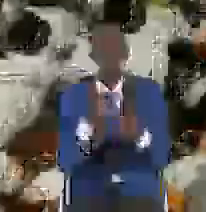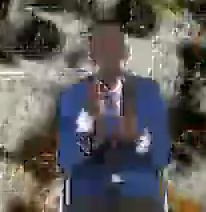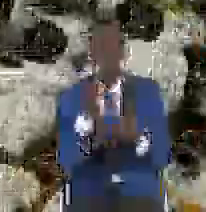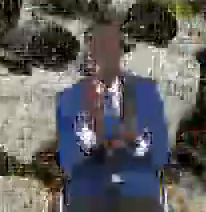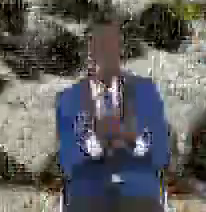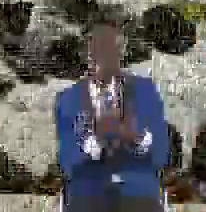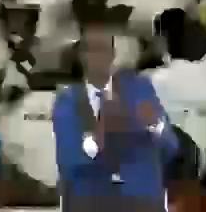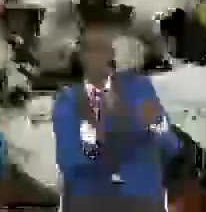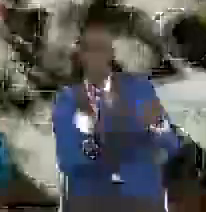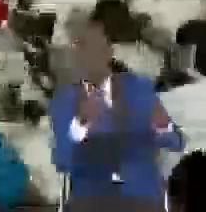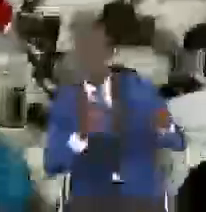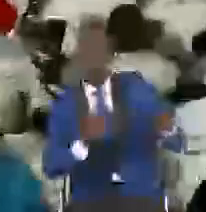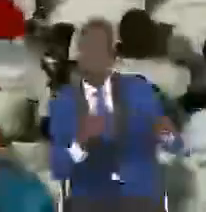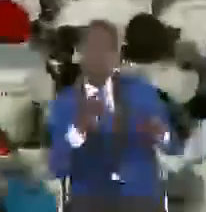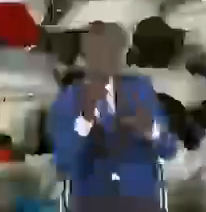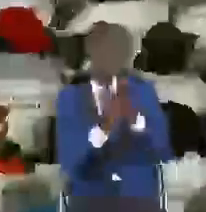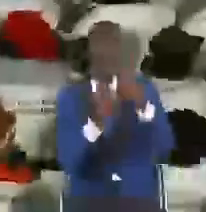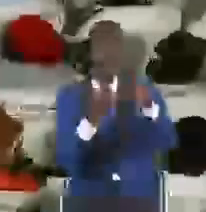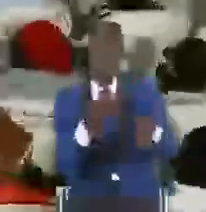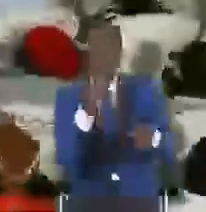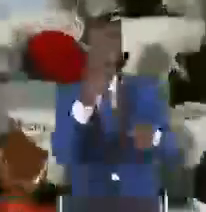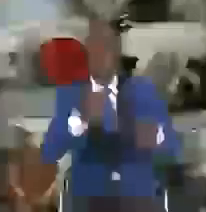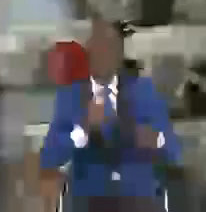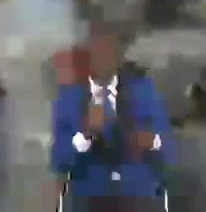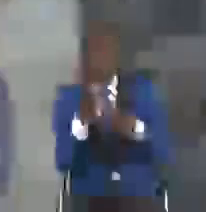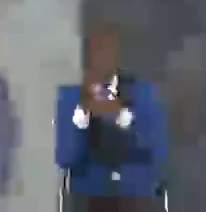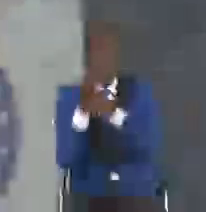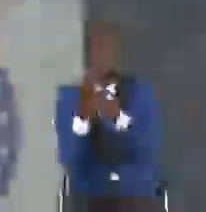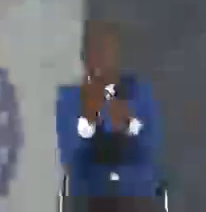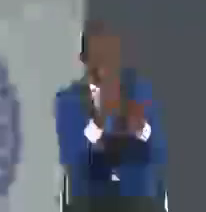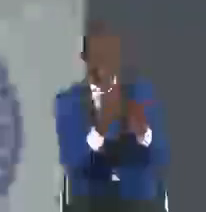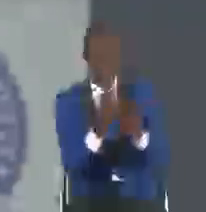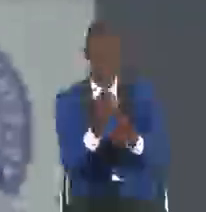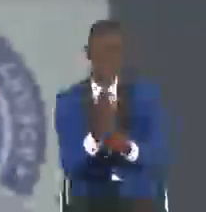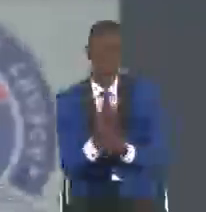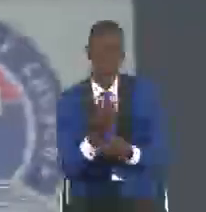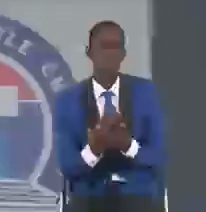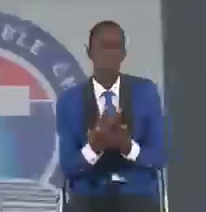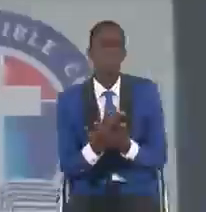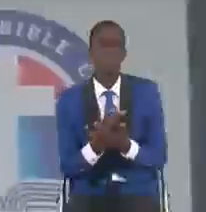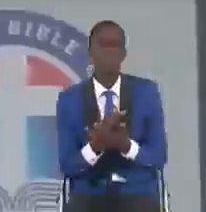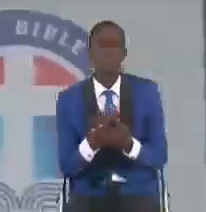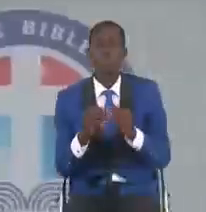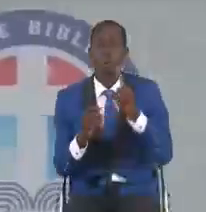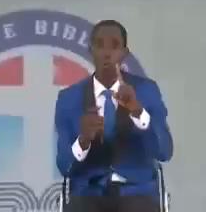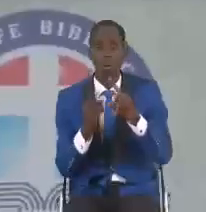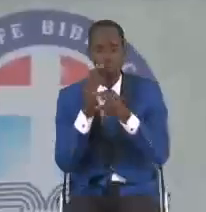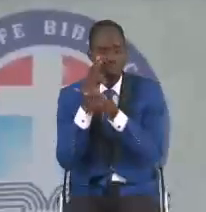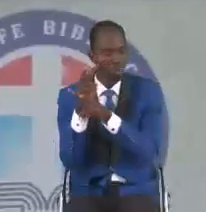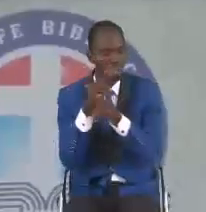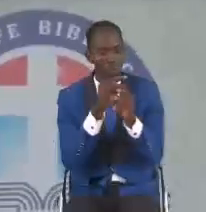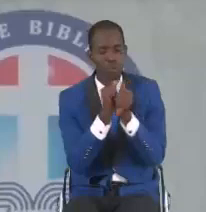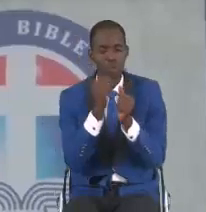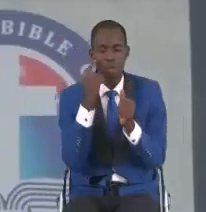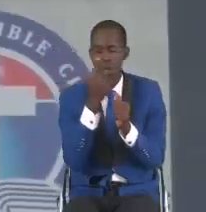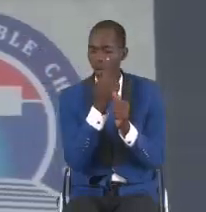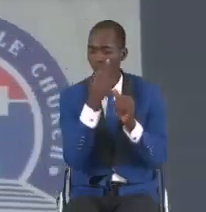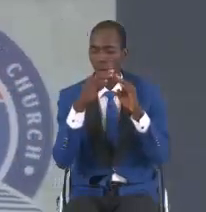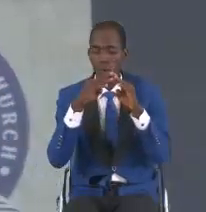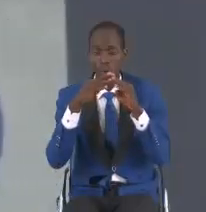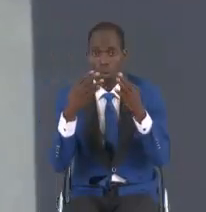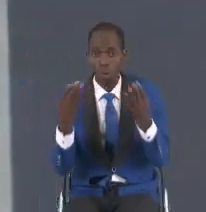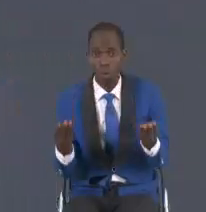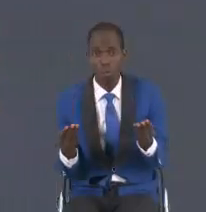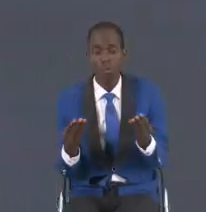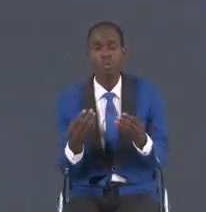me, such and such told me. Watch. Number one, you watch with your eyes open. Number two, you watch